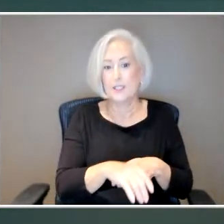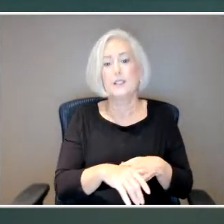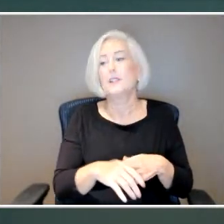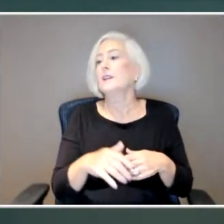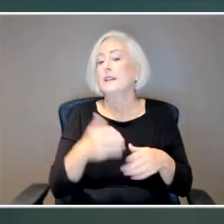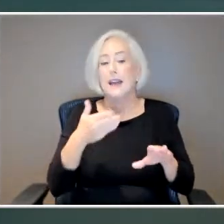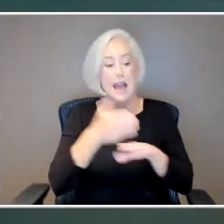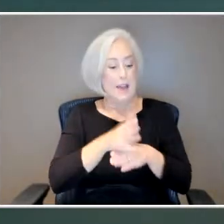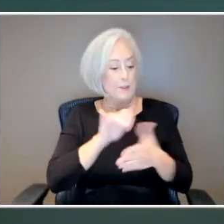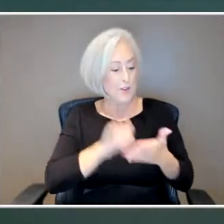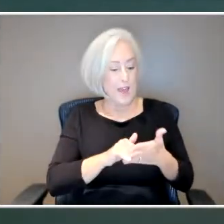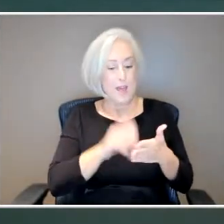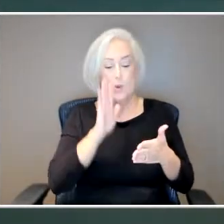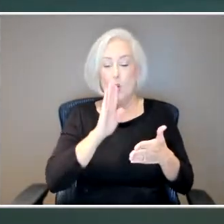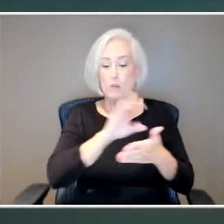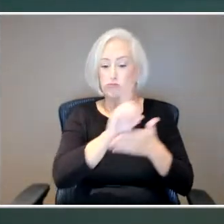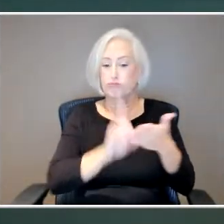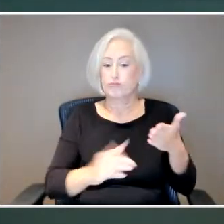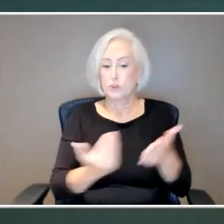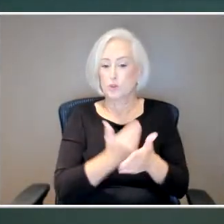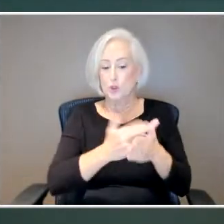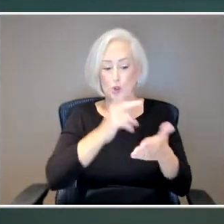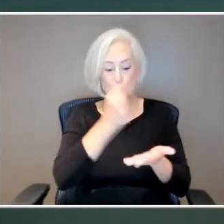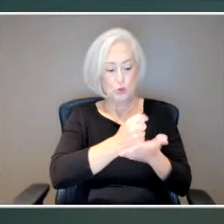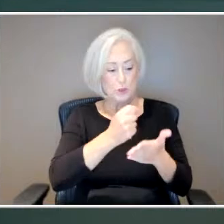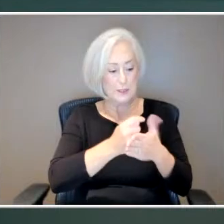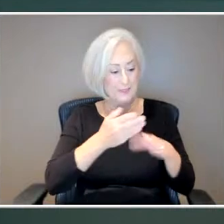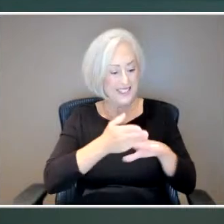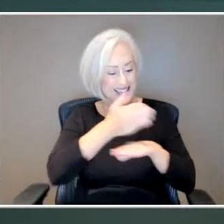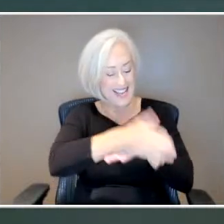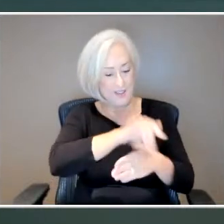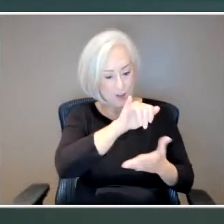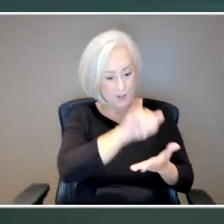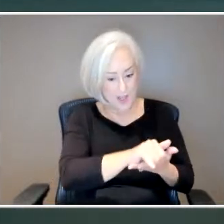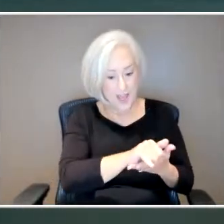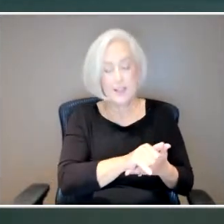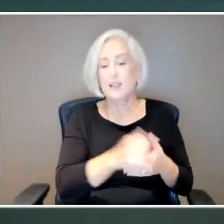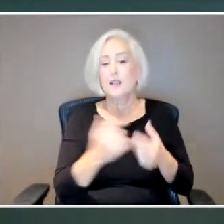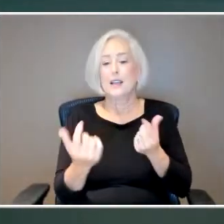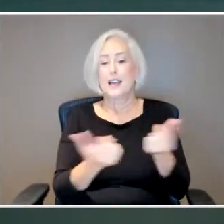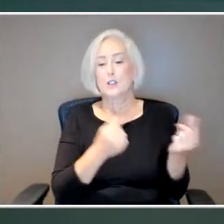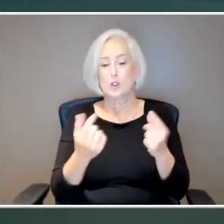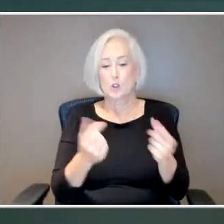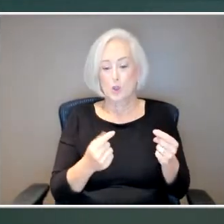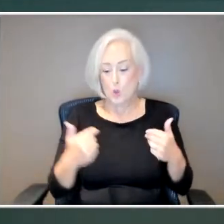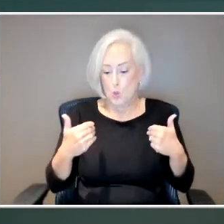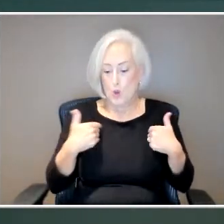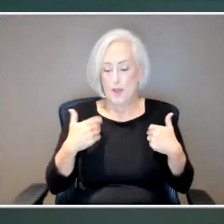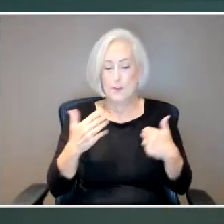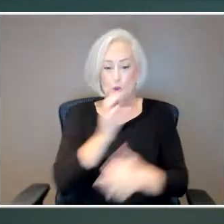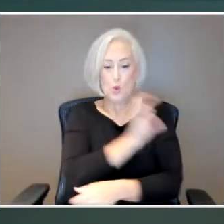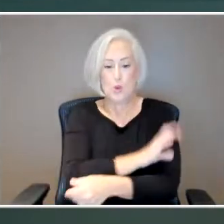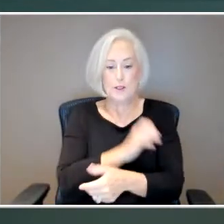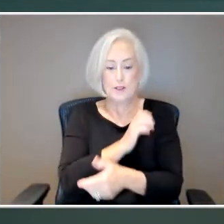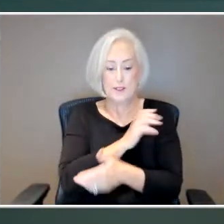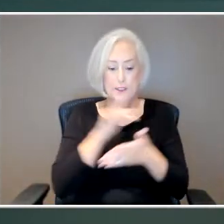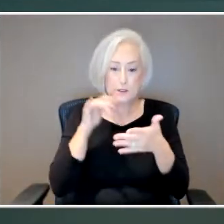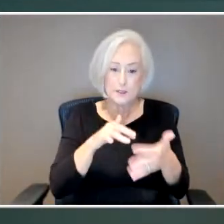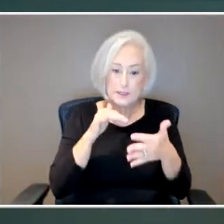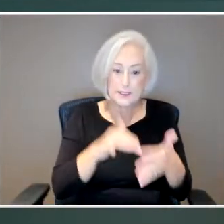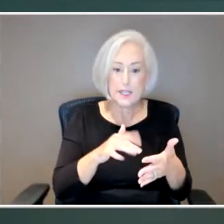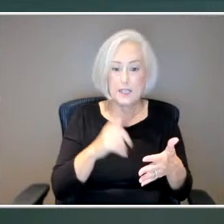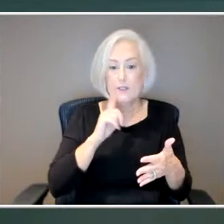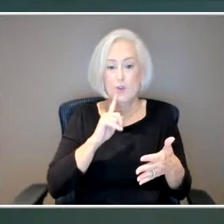targeted therapies. We currently have a very important clinical trial that is looking at this type of breast cancer and a newer